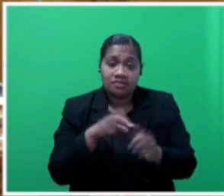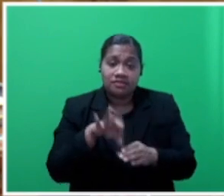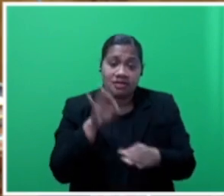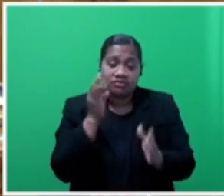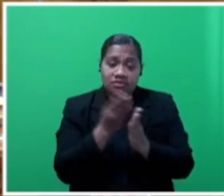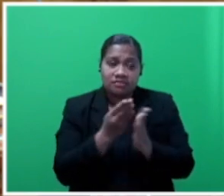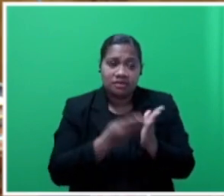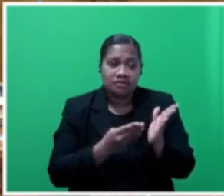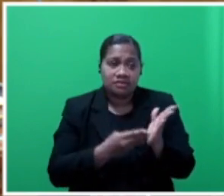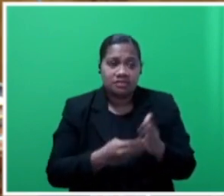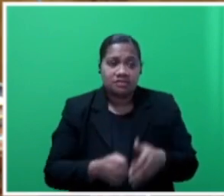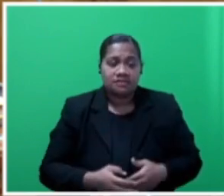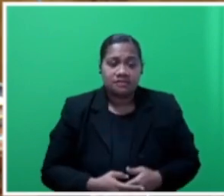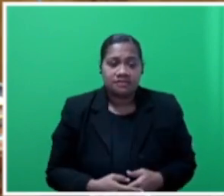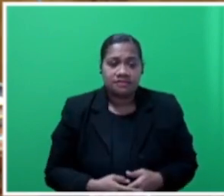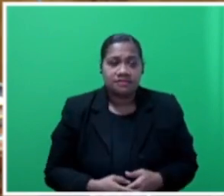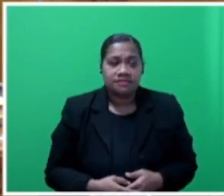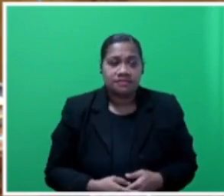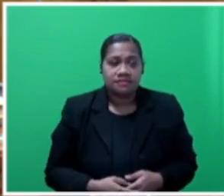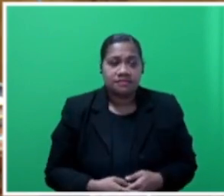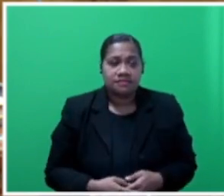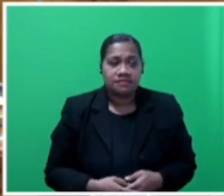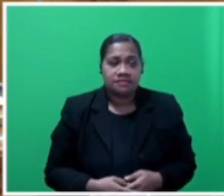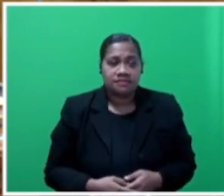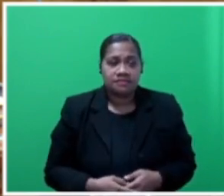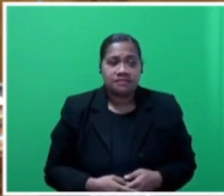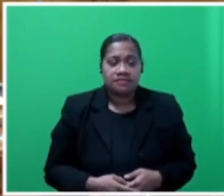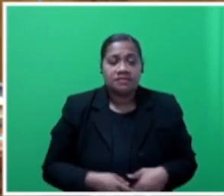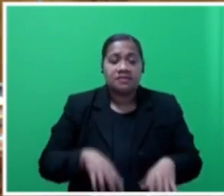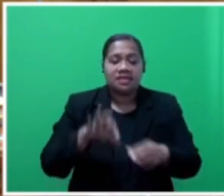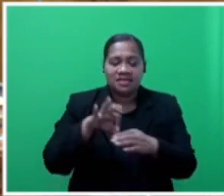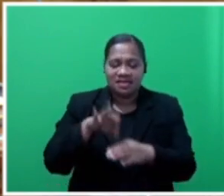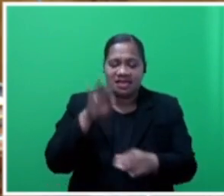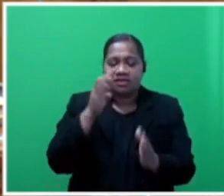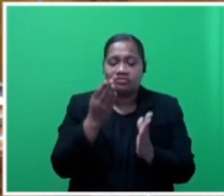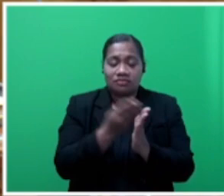Sorry, Mesa, it's an election budget.